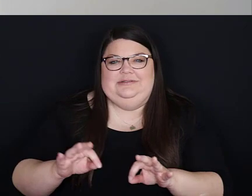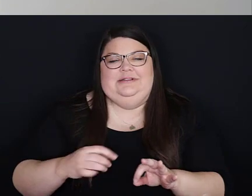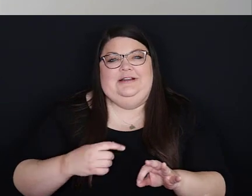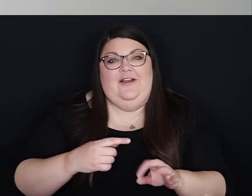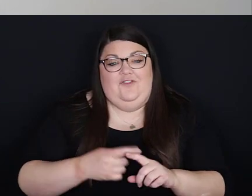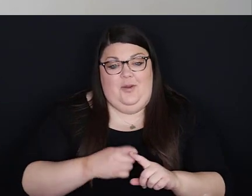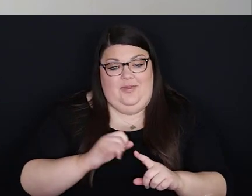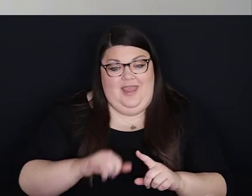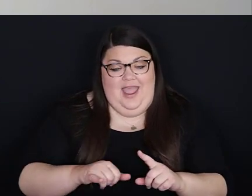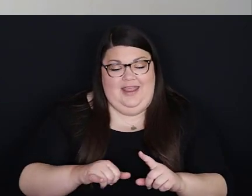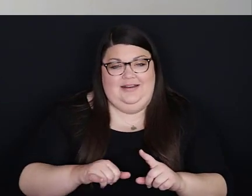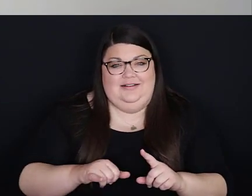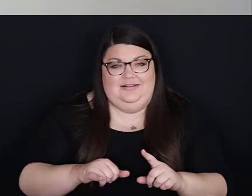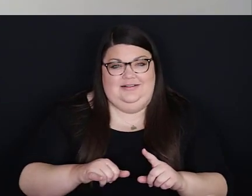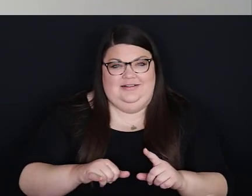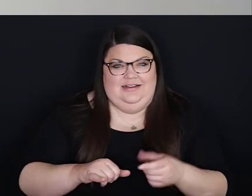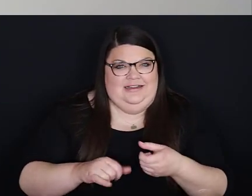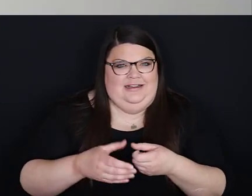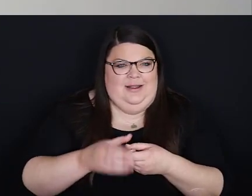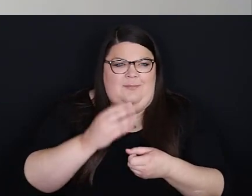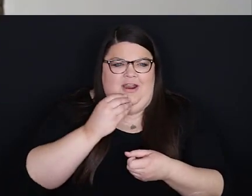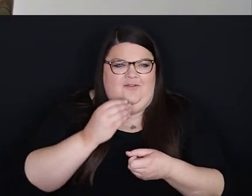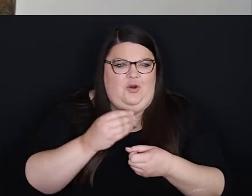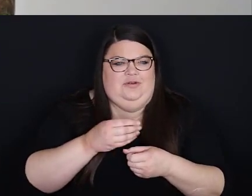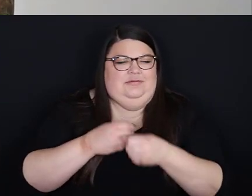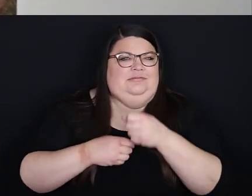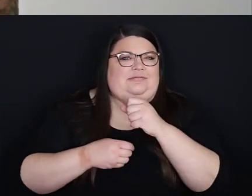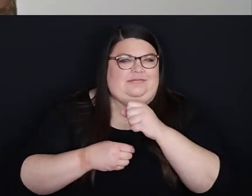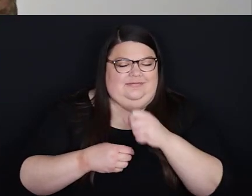And out of that